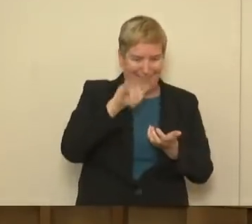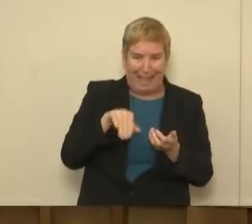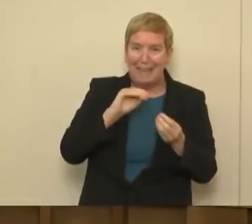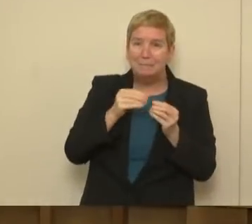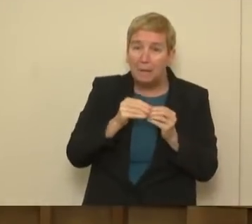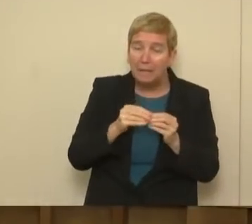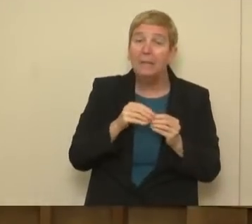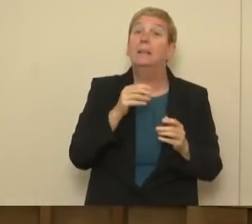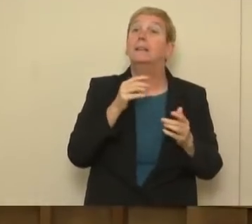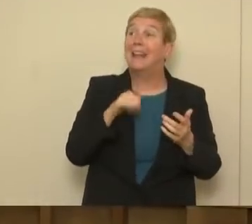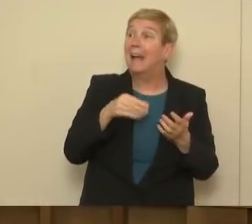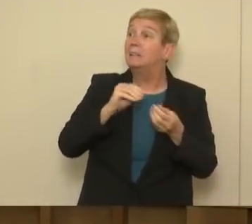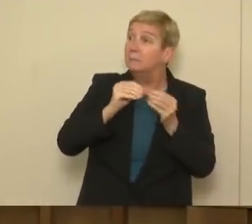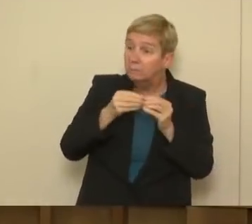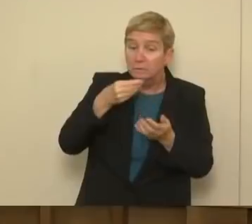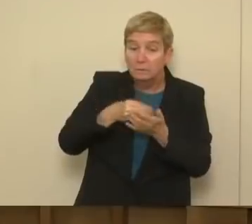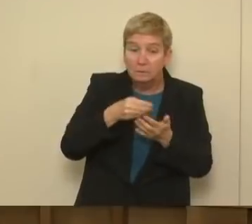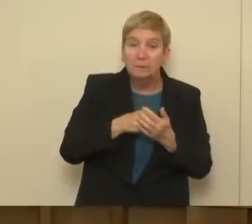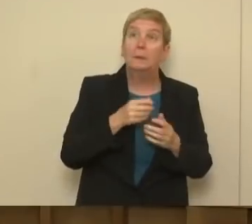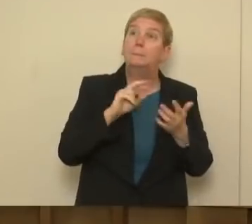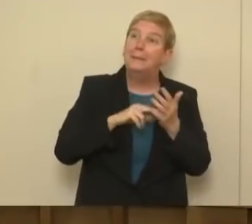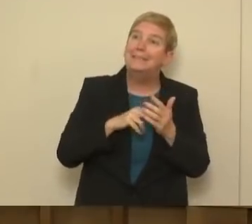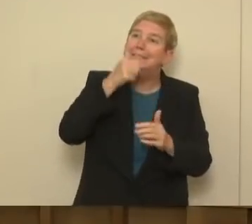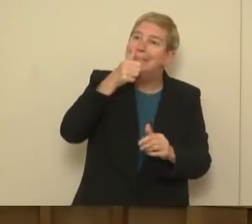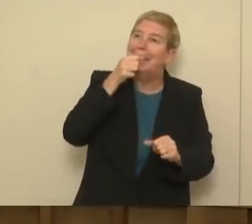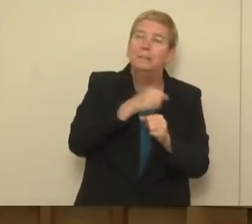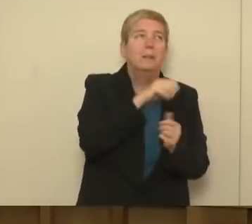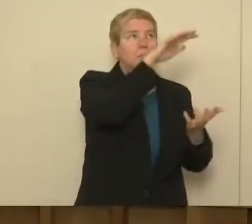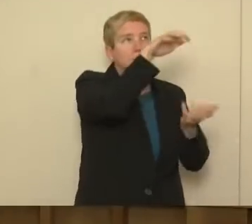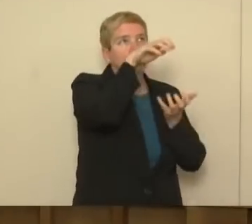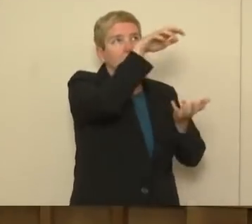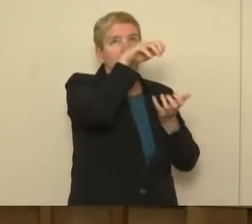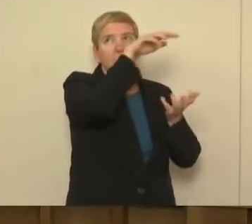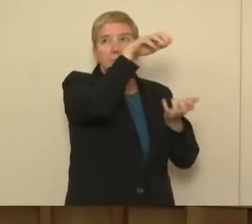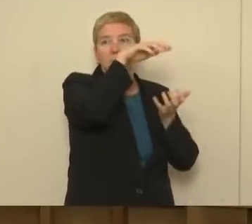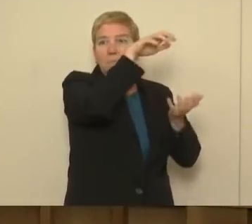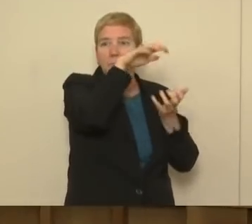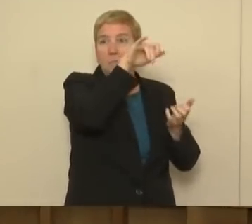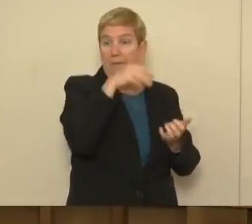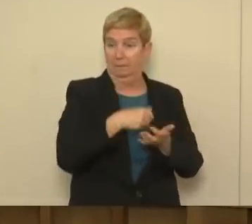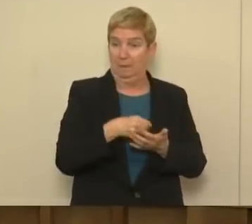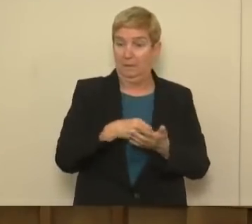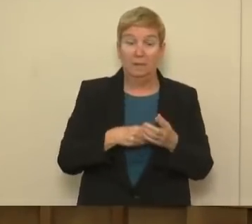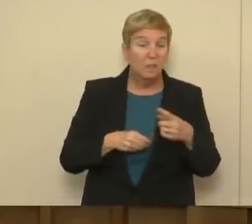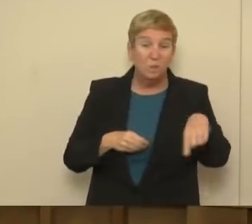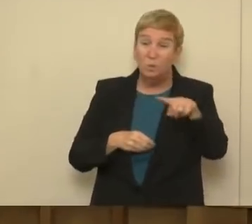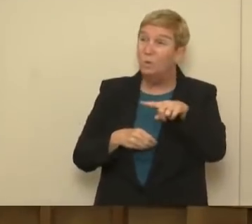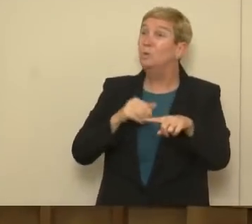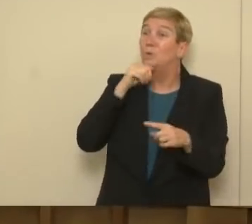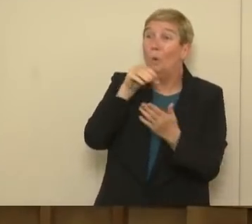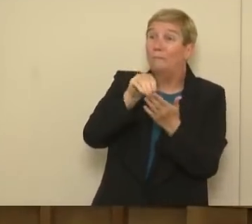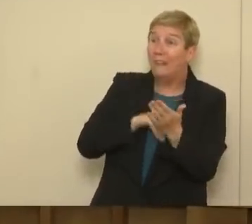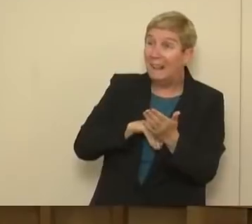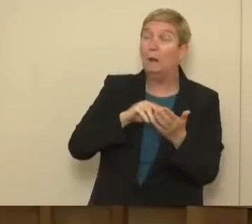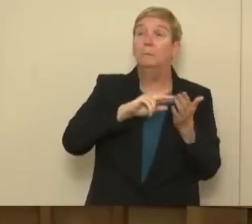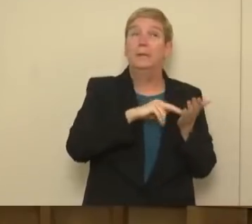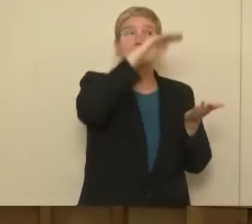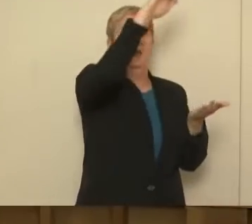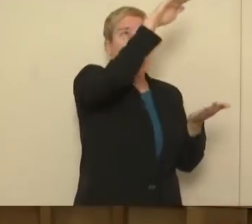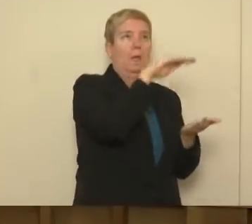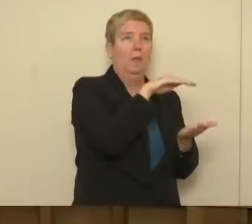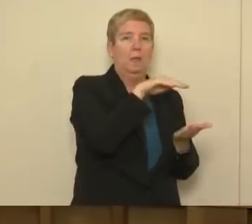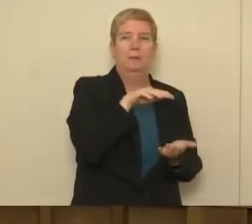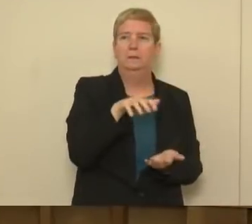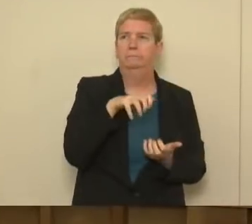staying home if you don't have to, just like socially distancing if you have to go out, it's the same thing with the census. Action matters, and